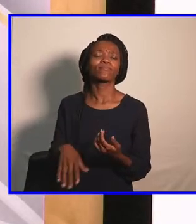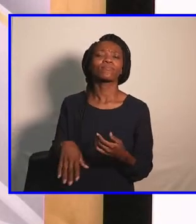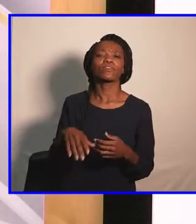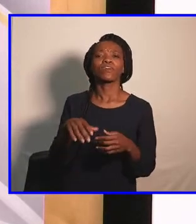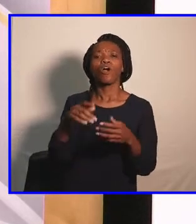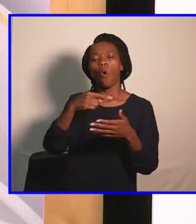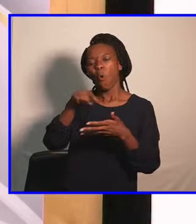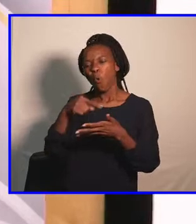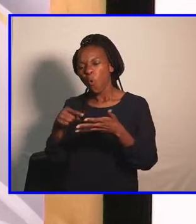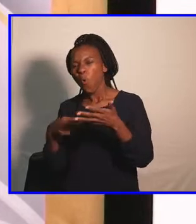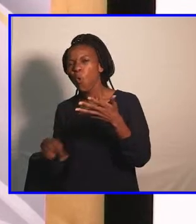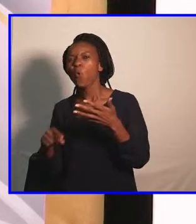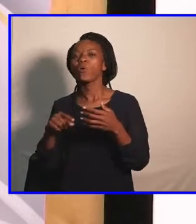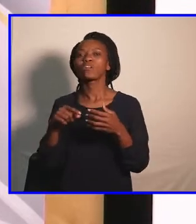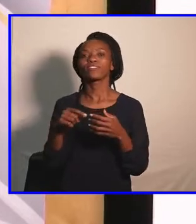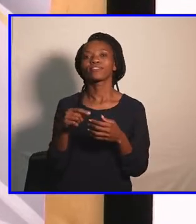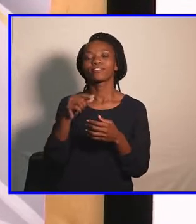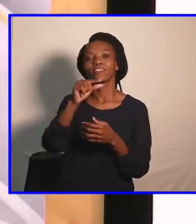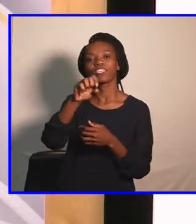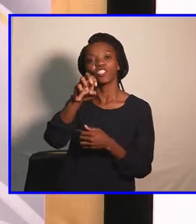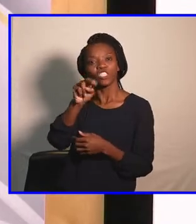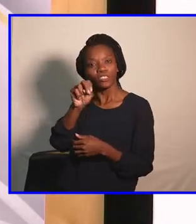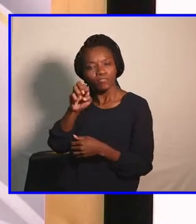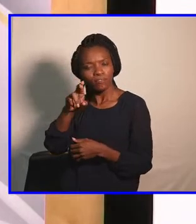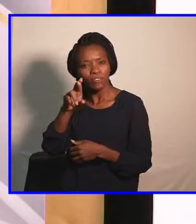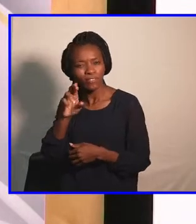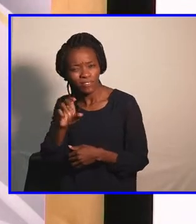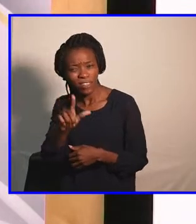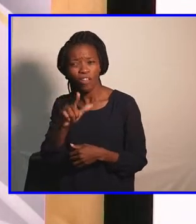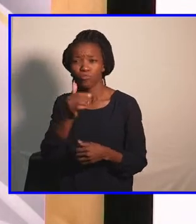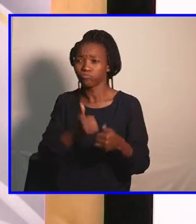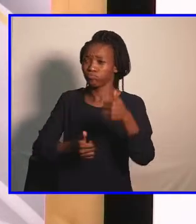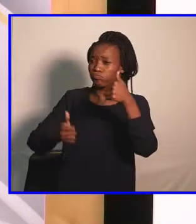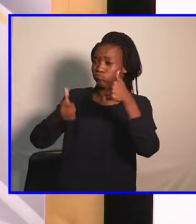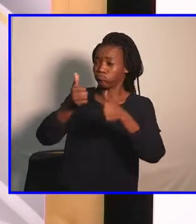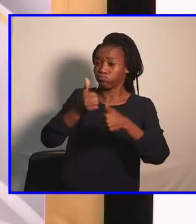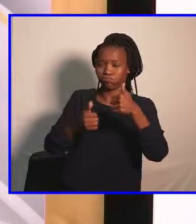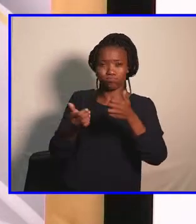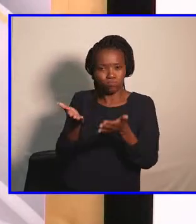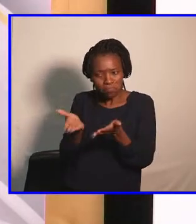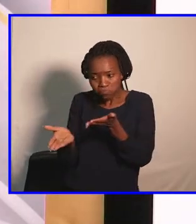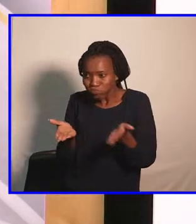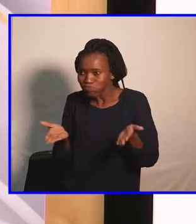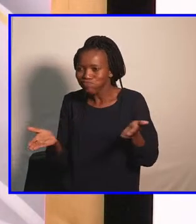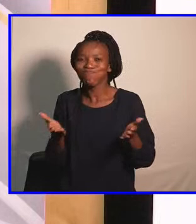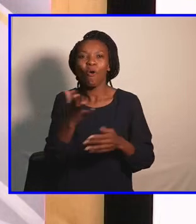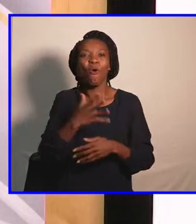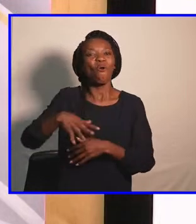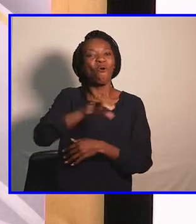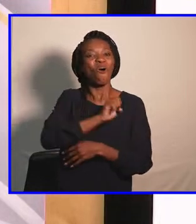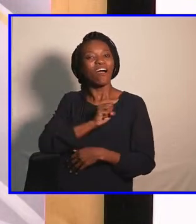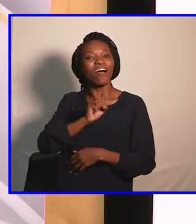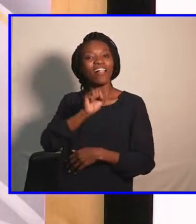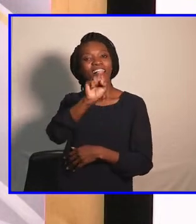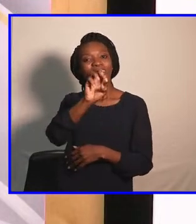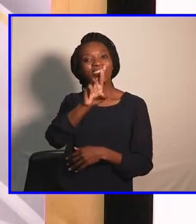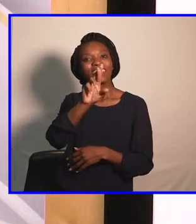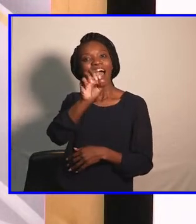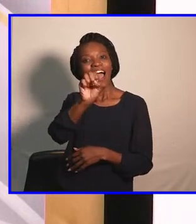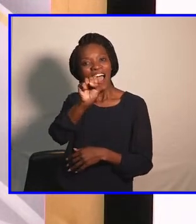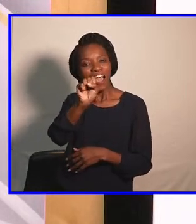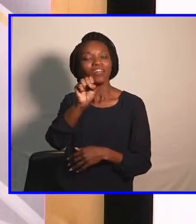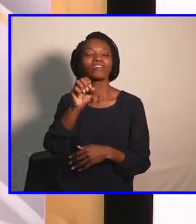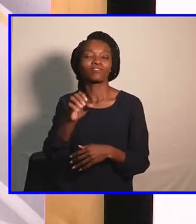esteemed guests, all SARS colleagues present, and those joining us